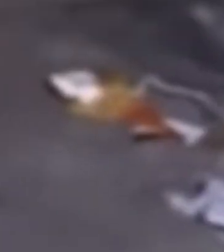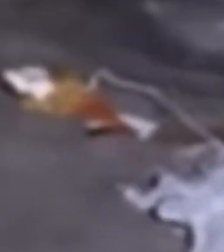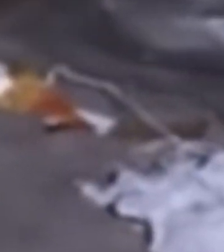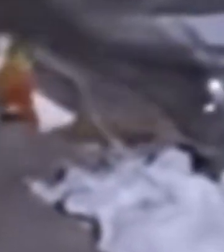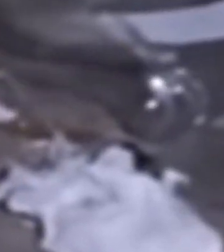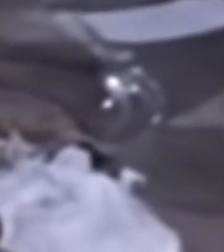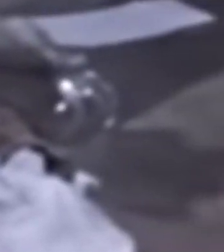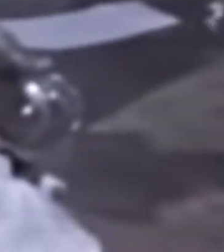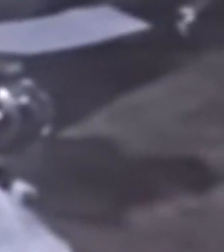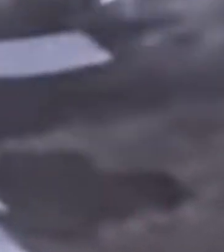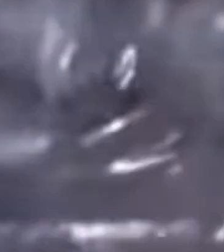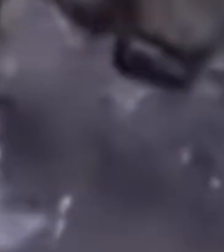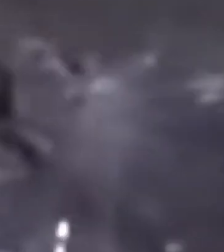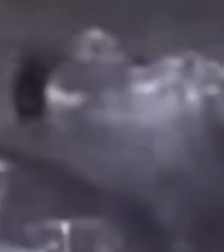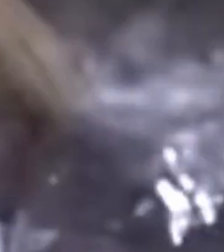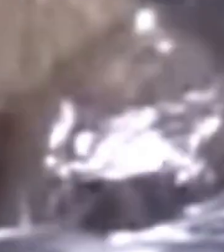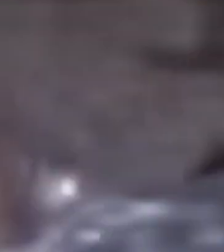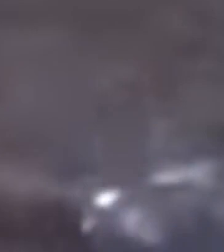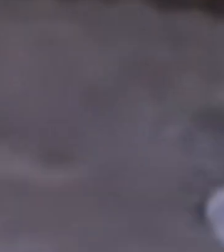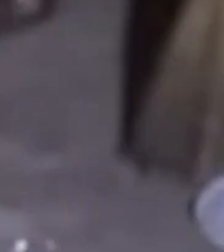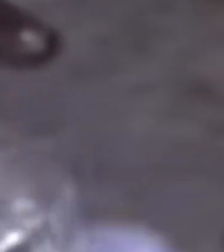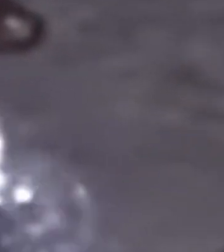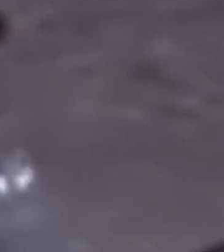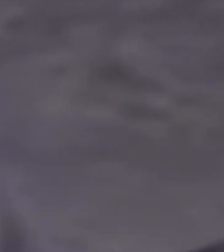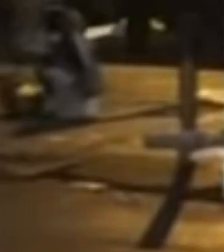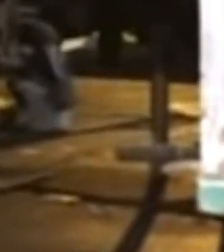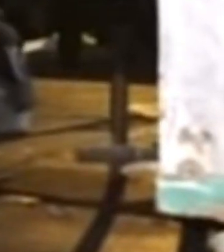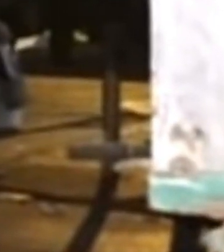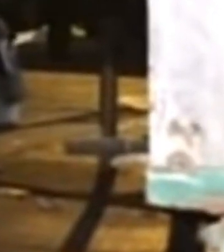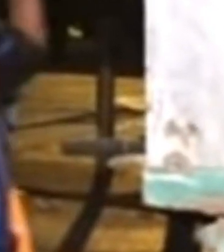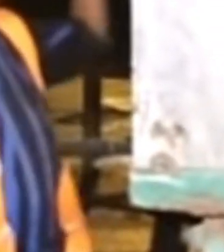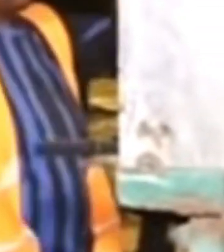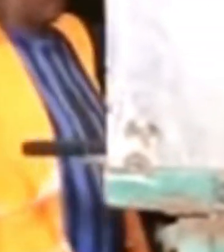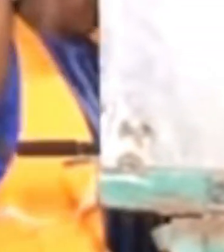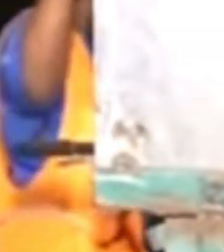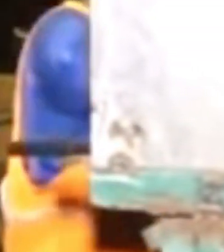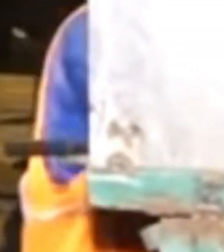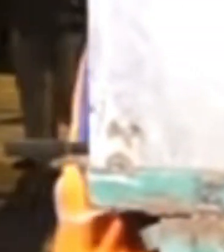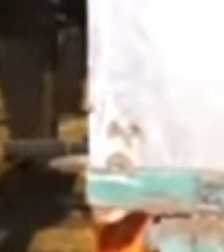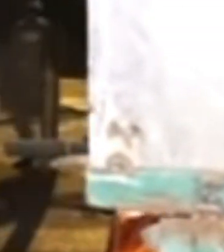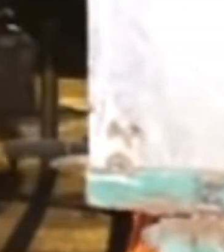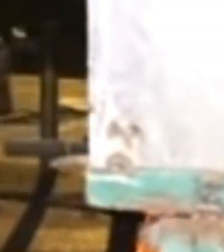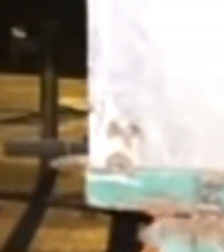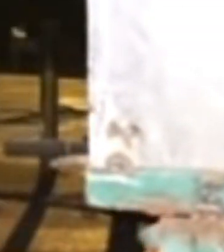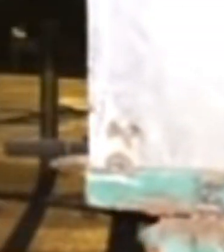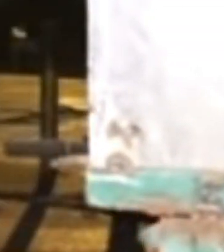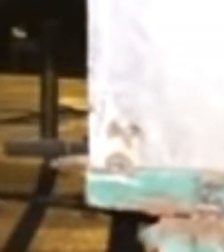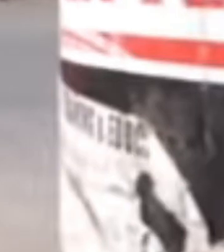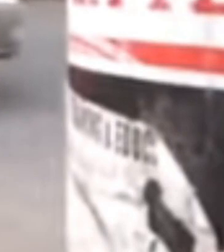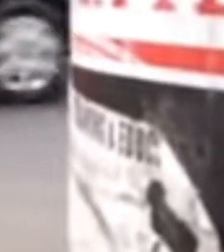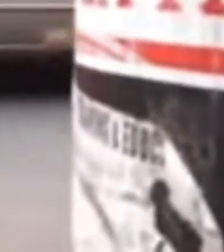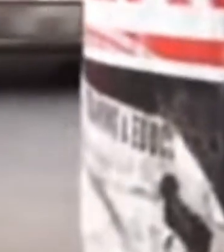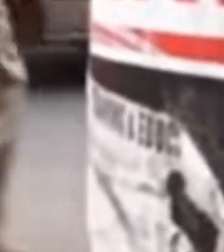single person, and again takes 300 cedis as logistics on each head. Mr. Speaker,